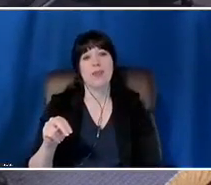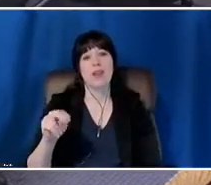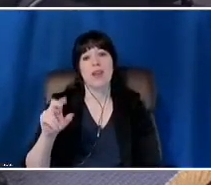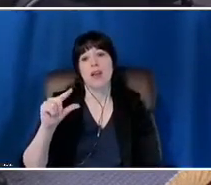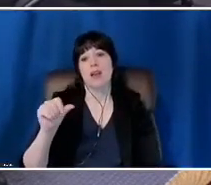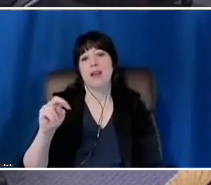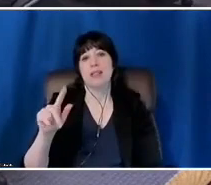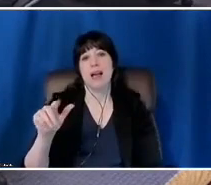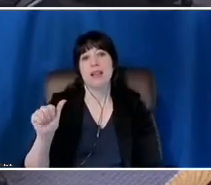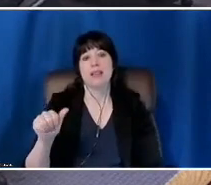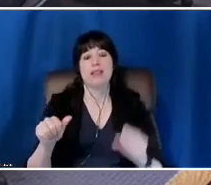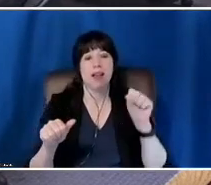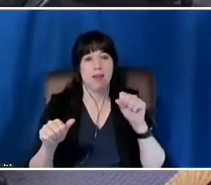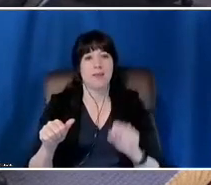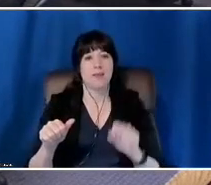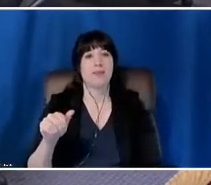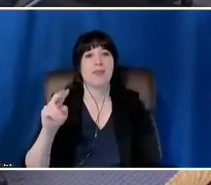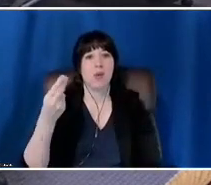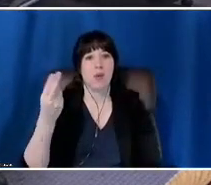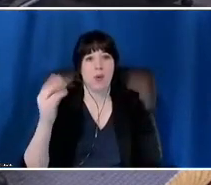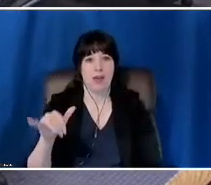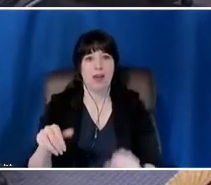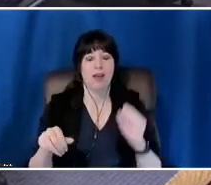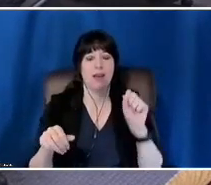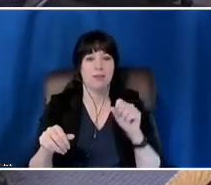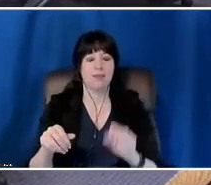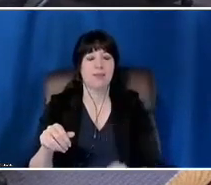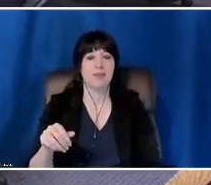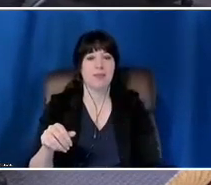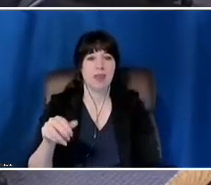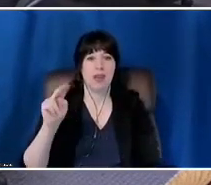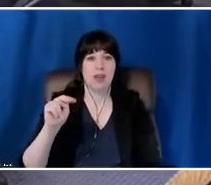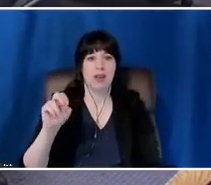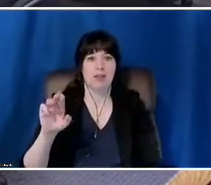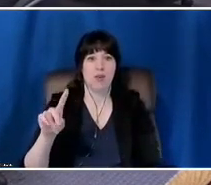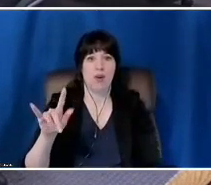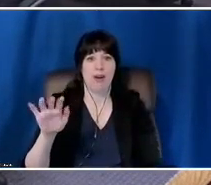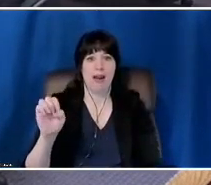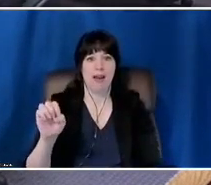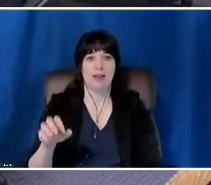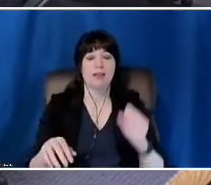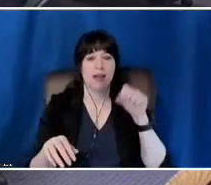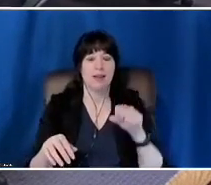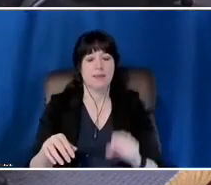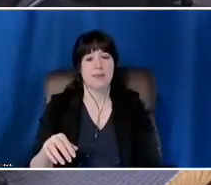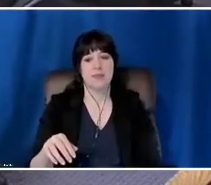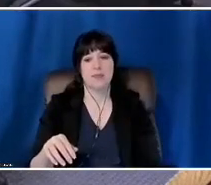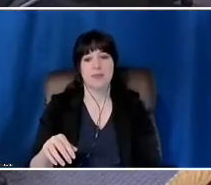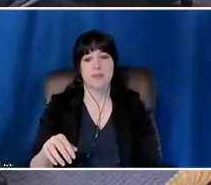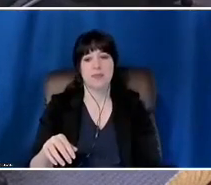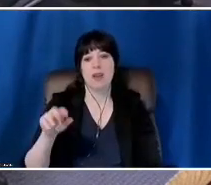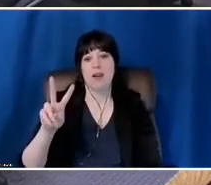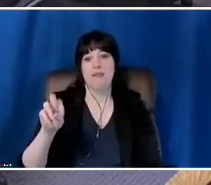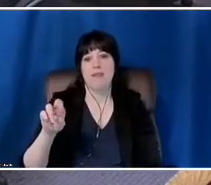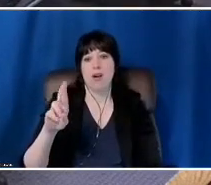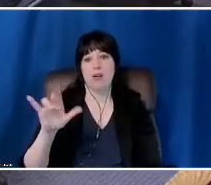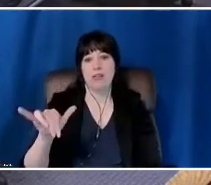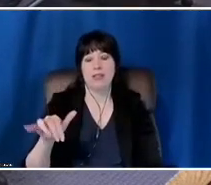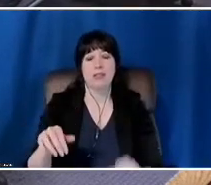Aye. Councillor Hoy? Aye. Councillor Nordyke? Aye. Councillor Varney?